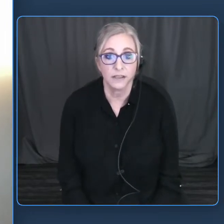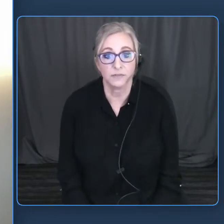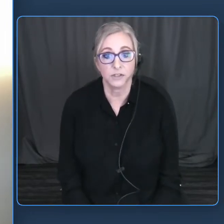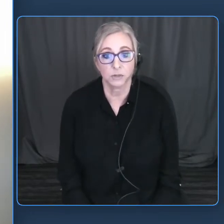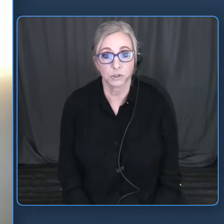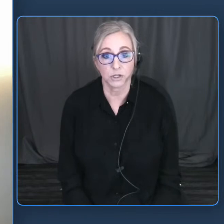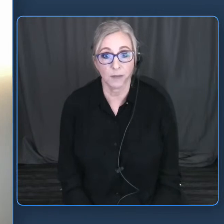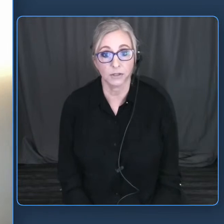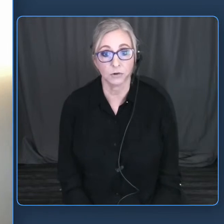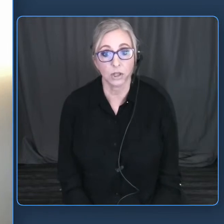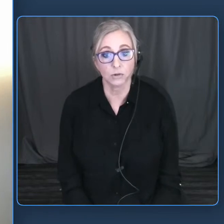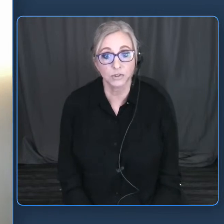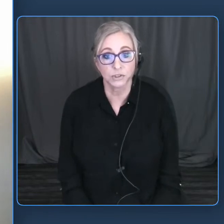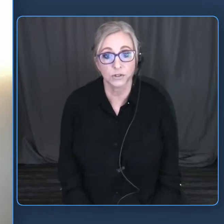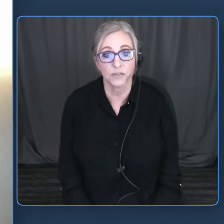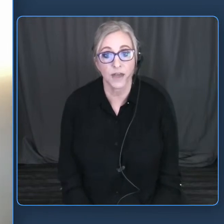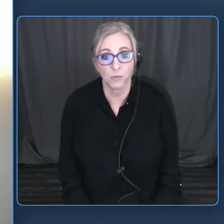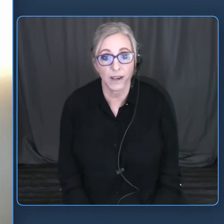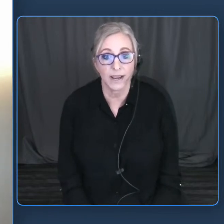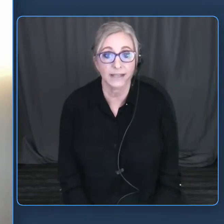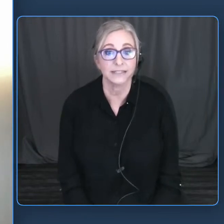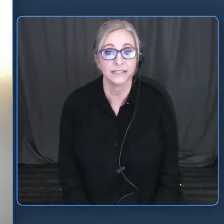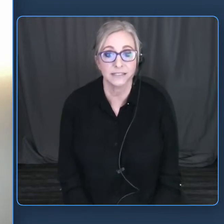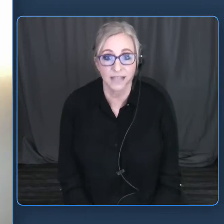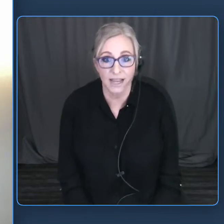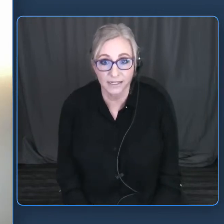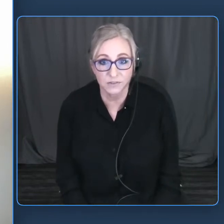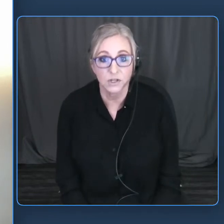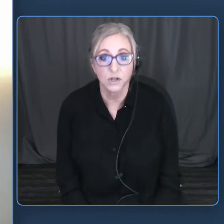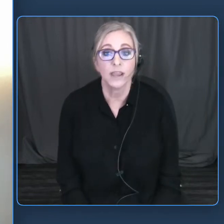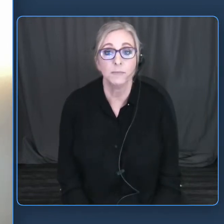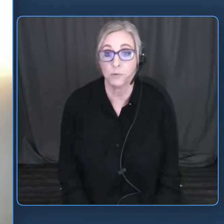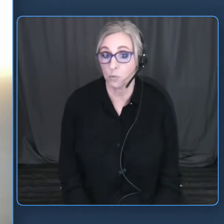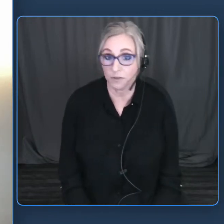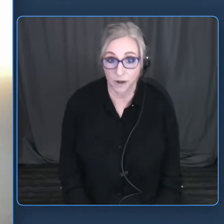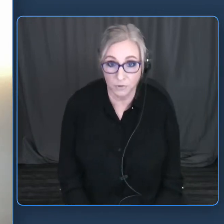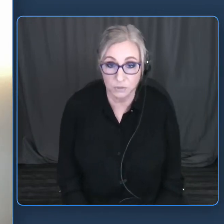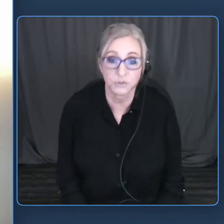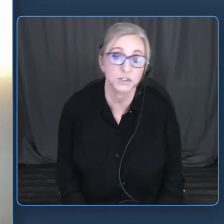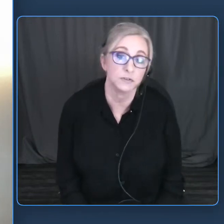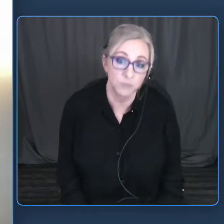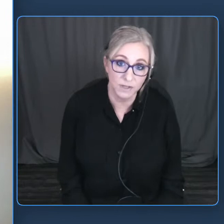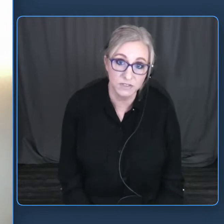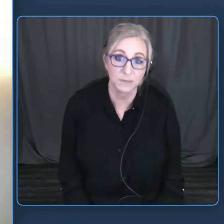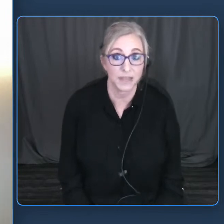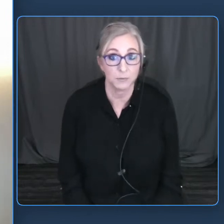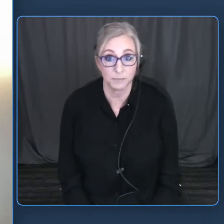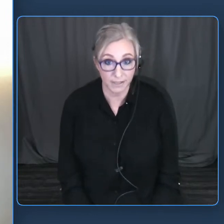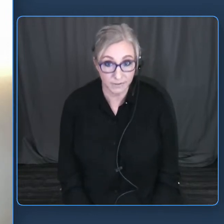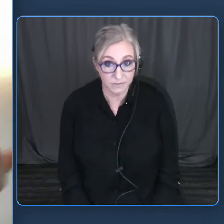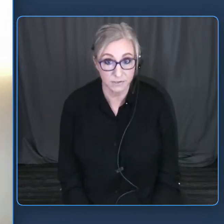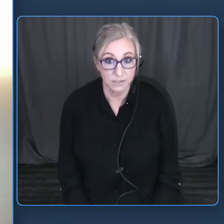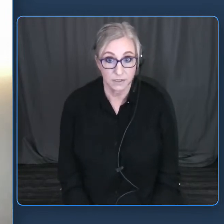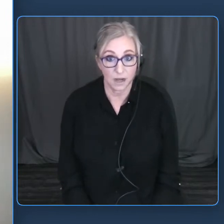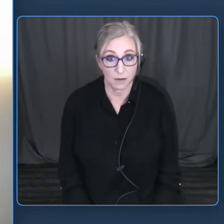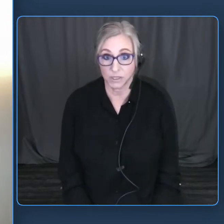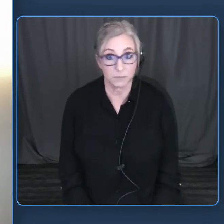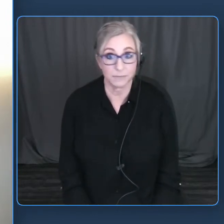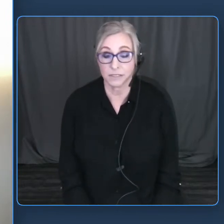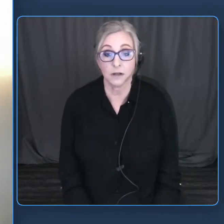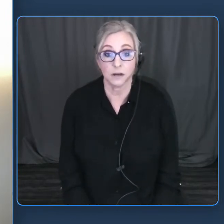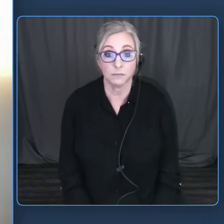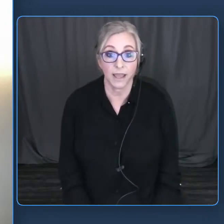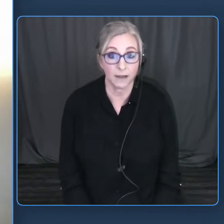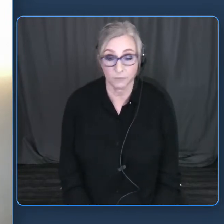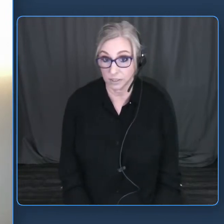screen, if the interpreter could come a little closer, that way I can see the signs and maybe one of the other interpreters can voice, maybe that would be best. We